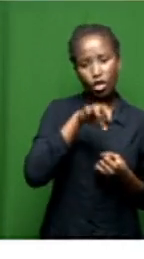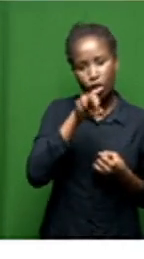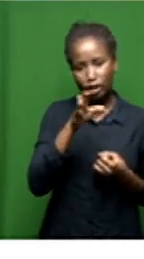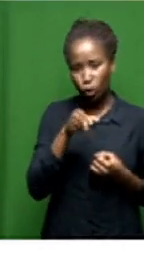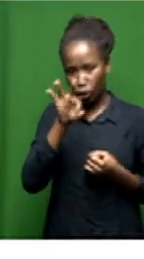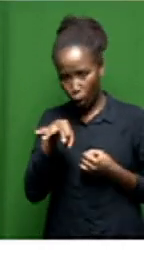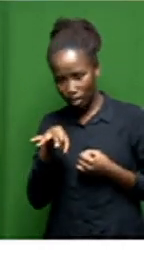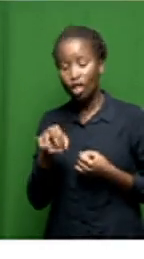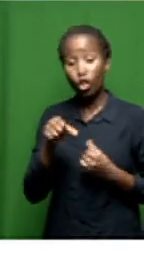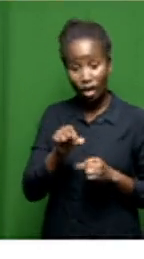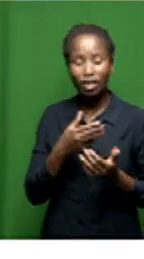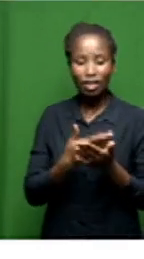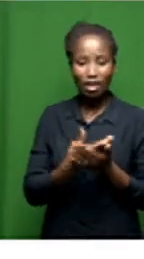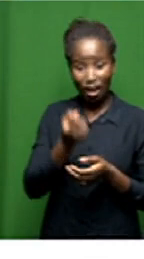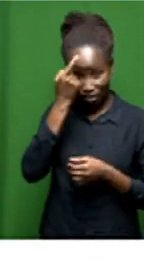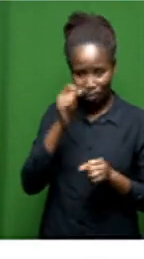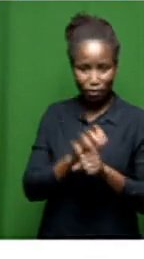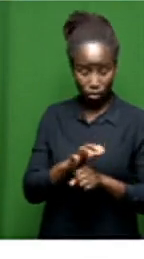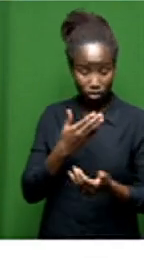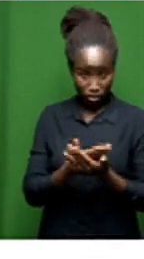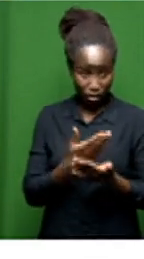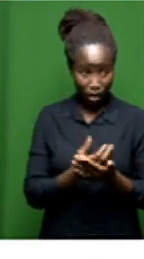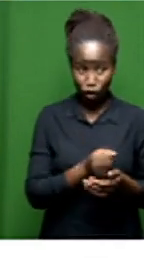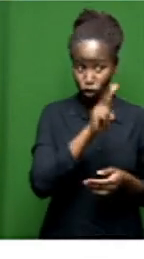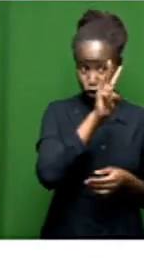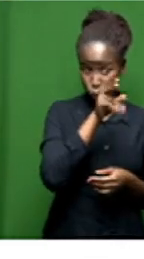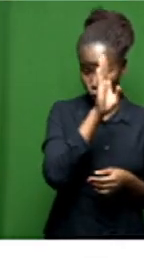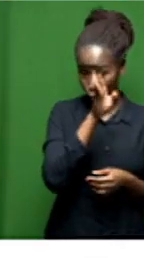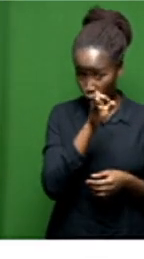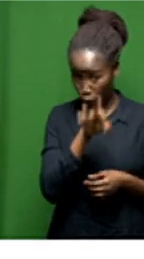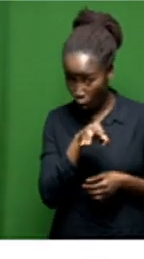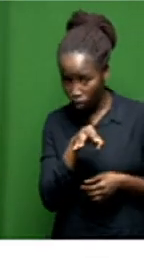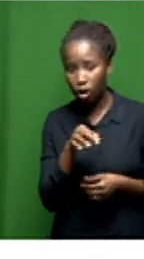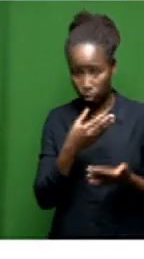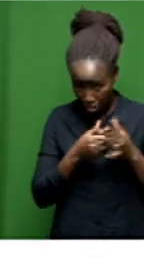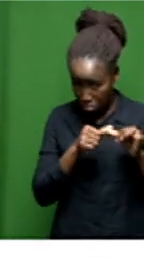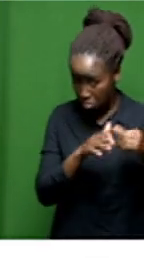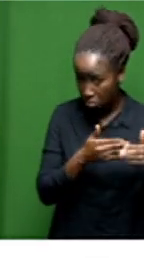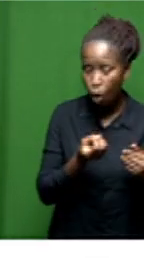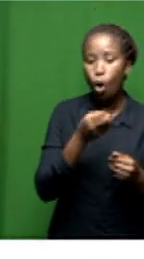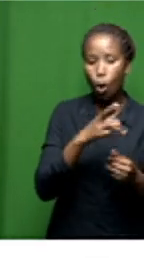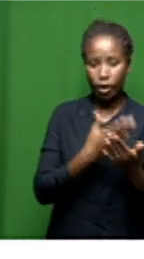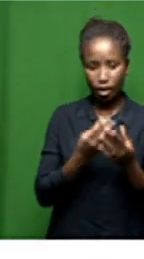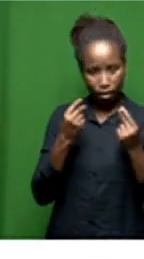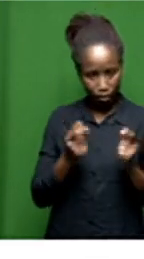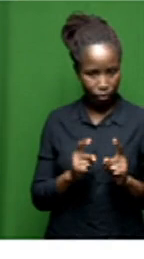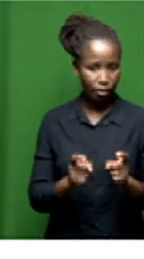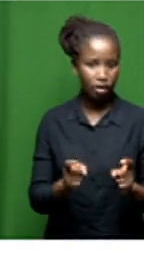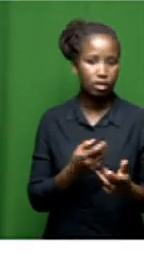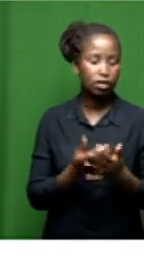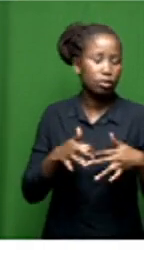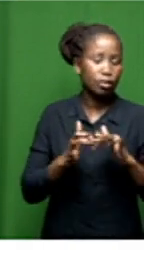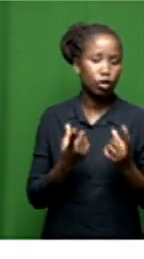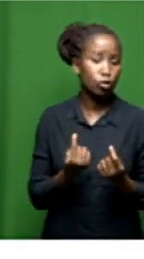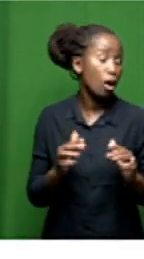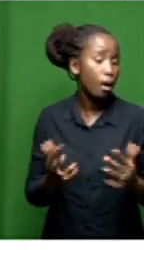probably give us more understanding. Can we live with the 2/3 versus 1/3, or do we need to go with a faster or regulatory methodologies?